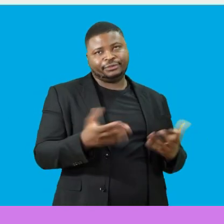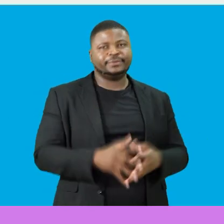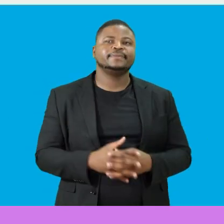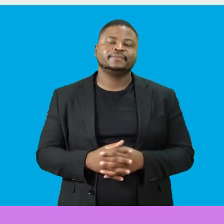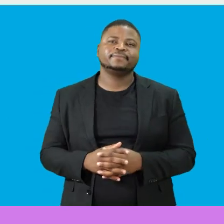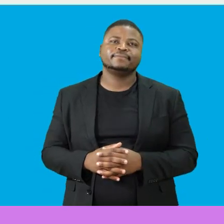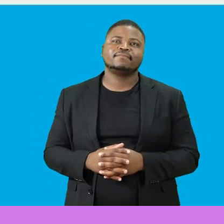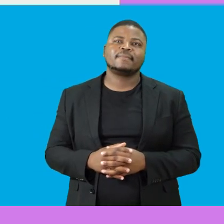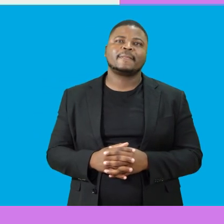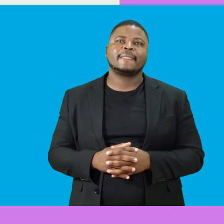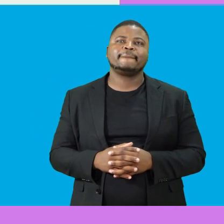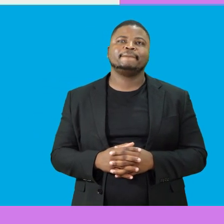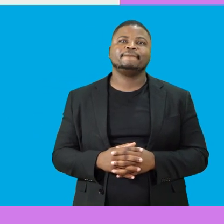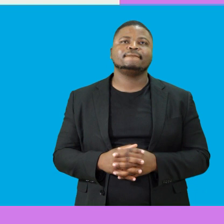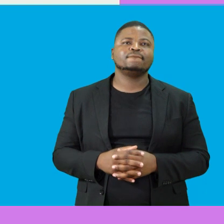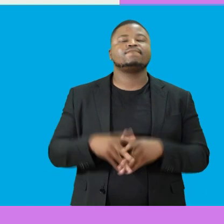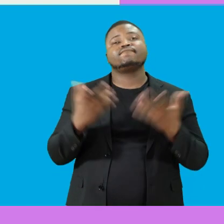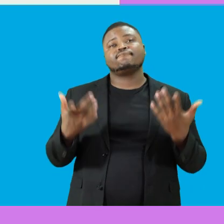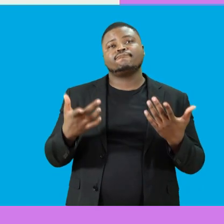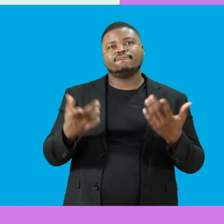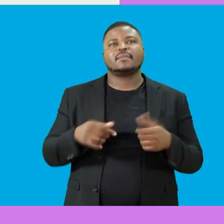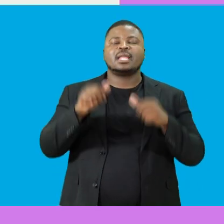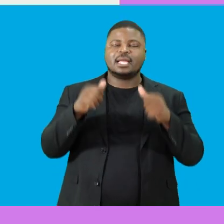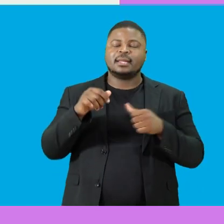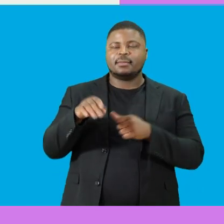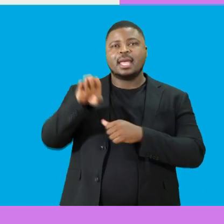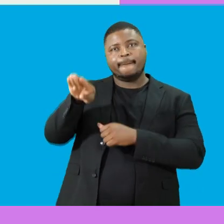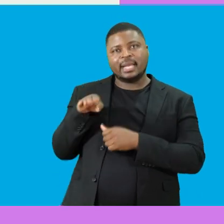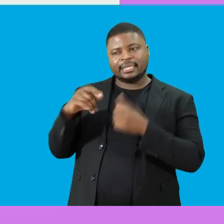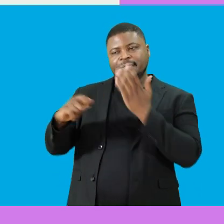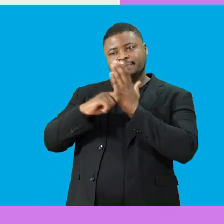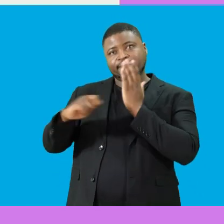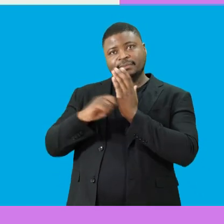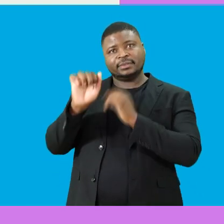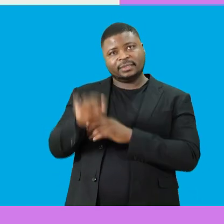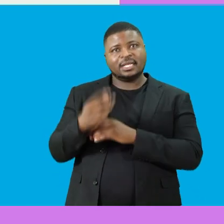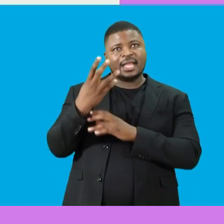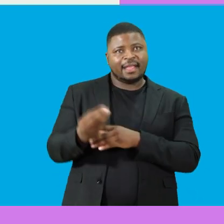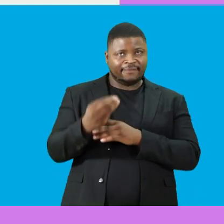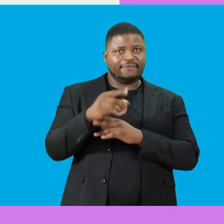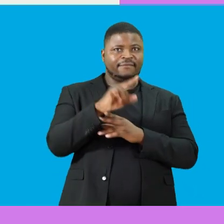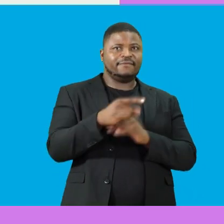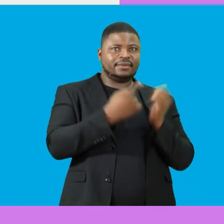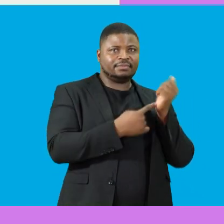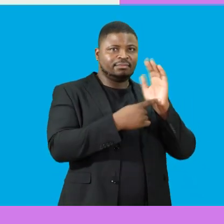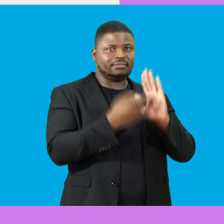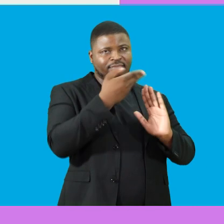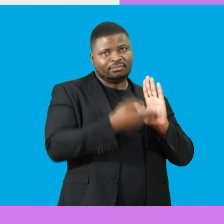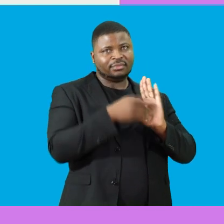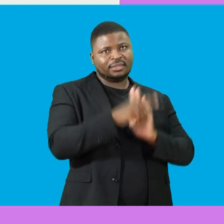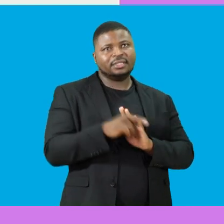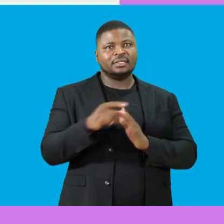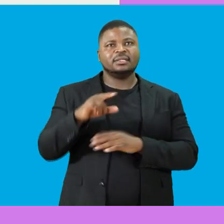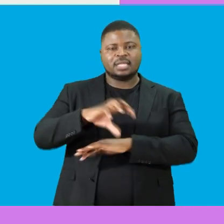2,500 inside the branch. Then we've got other bank tariffs as well. We are given the structure there. You are given the